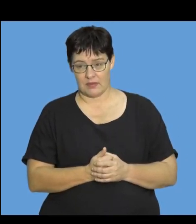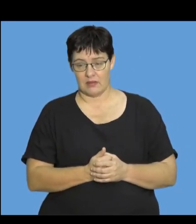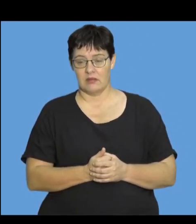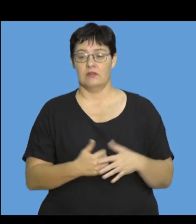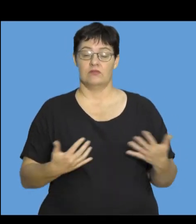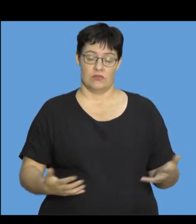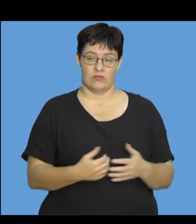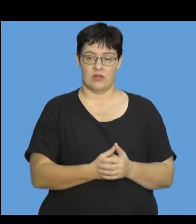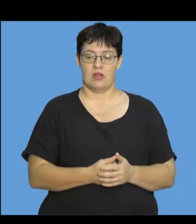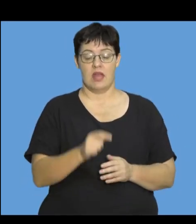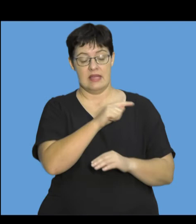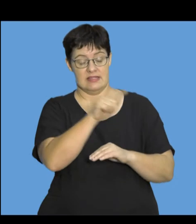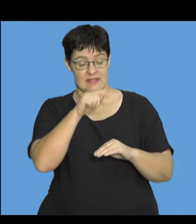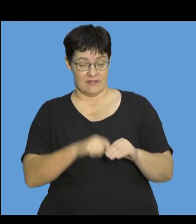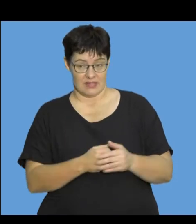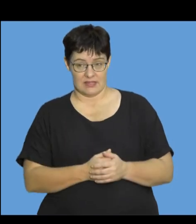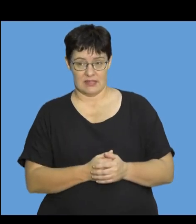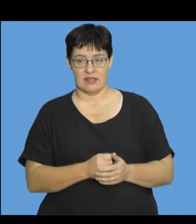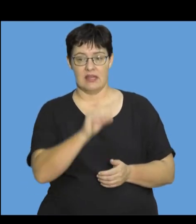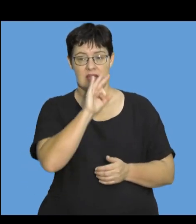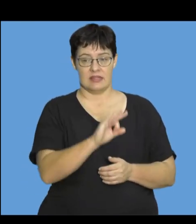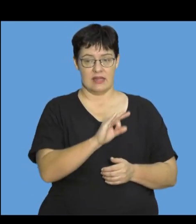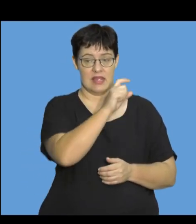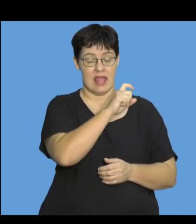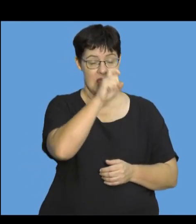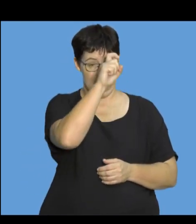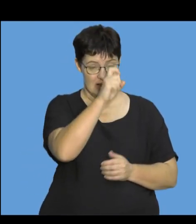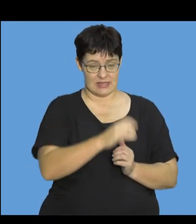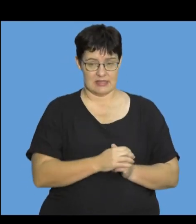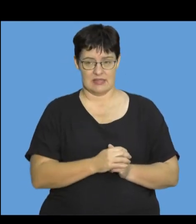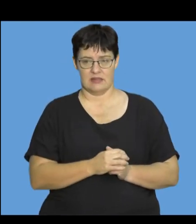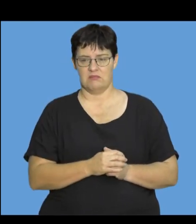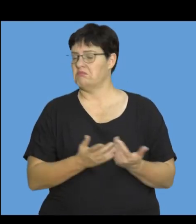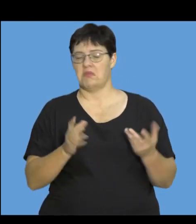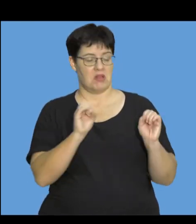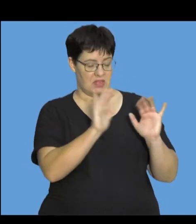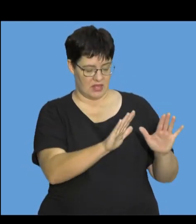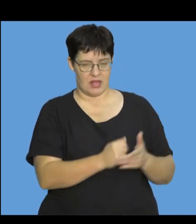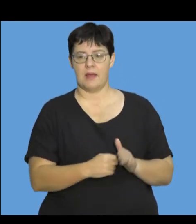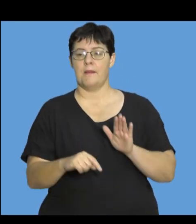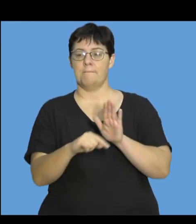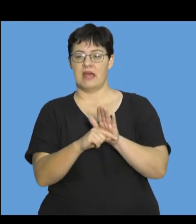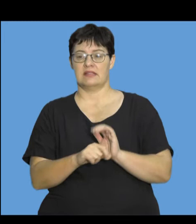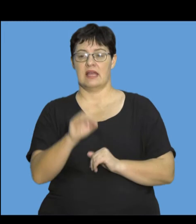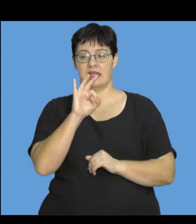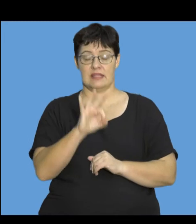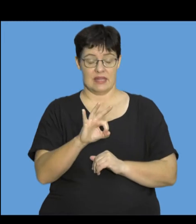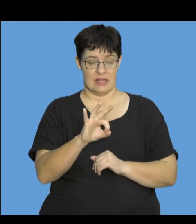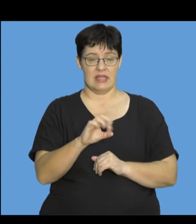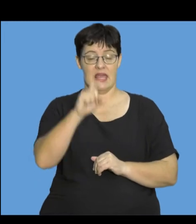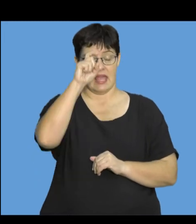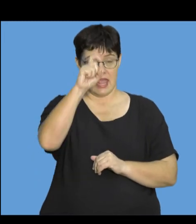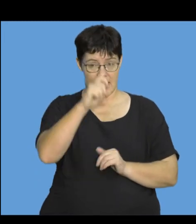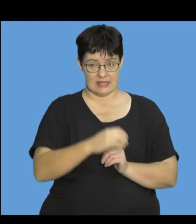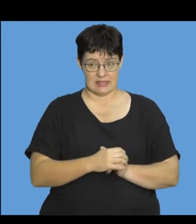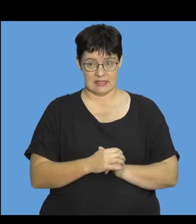2. Divide all of this by 3 to the exponent of x. I don't need to do anything there. Minus 3